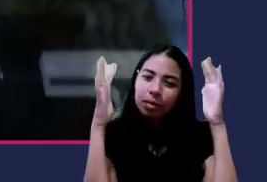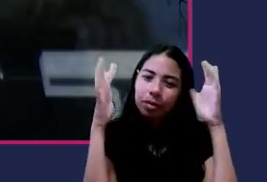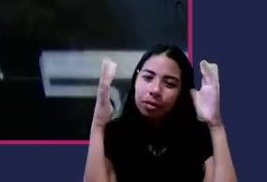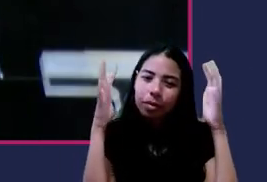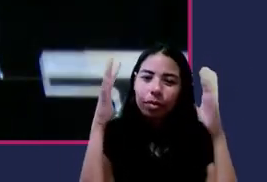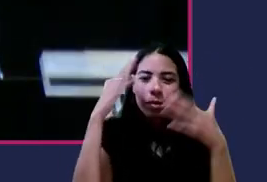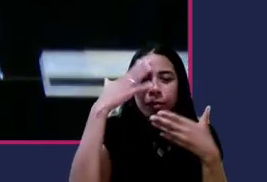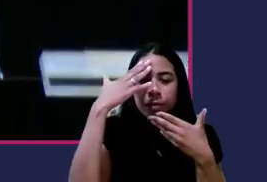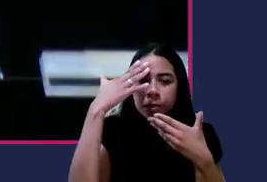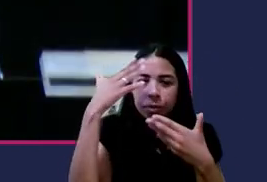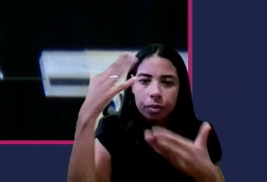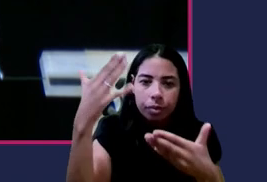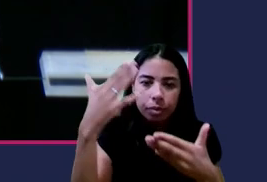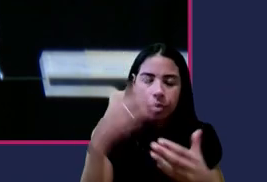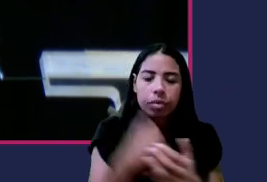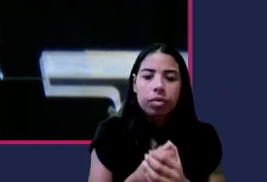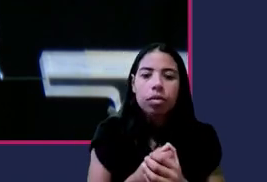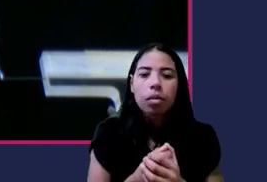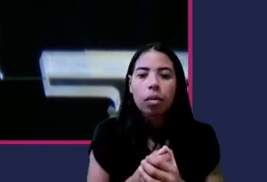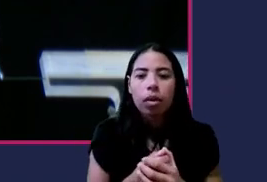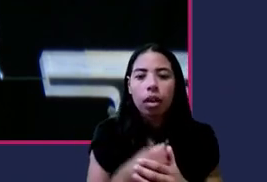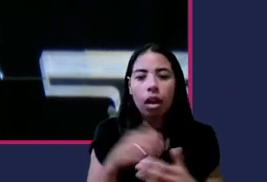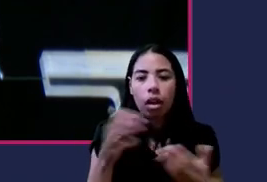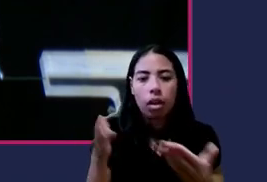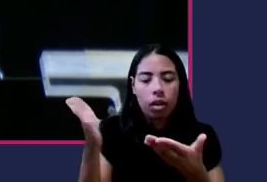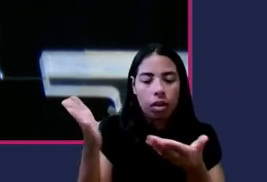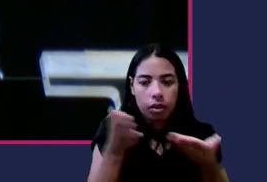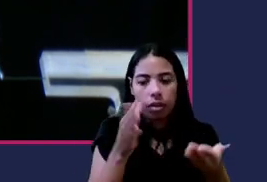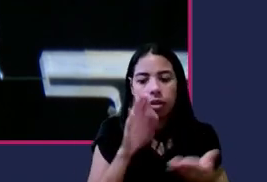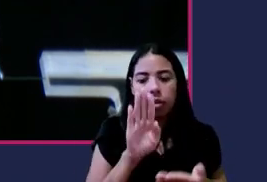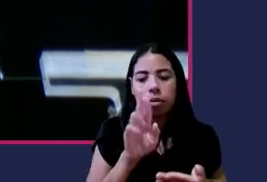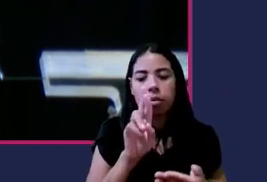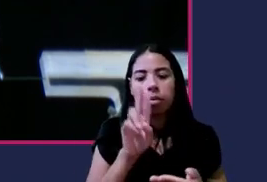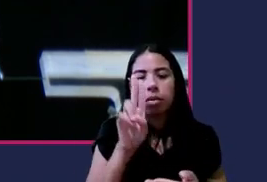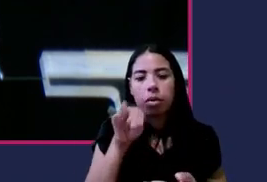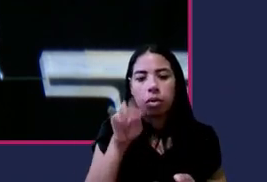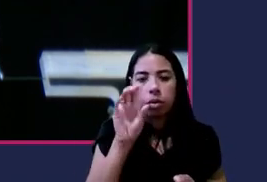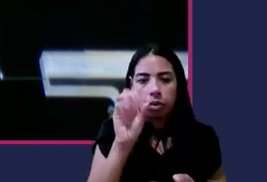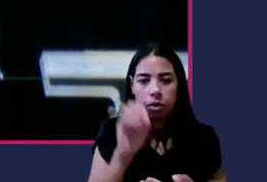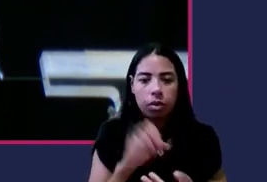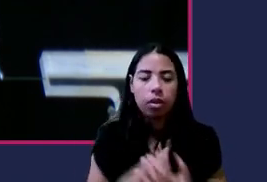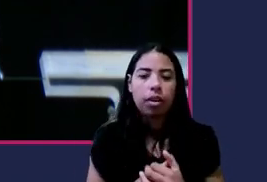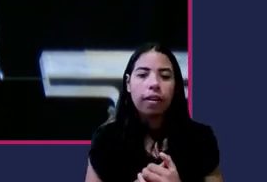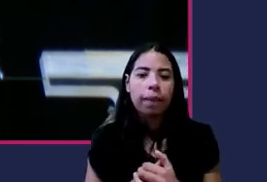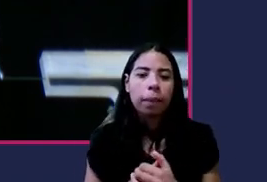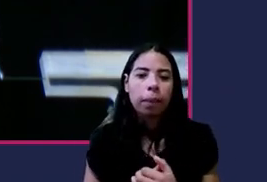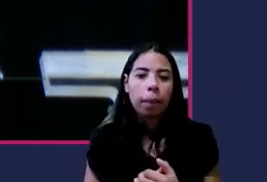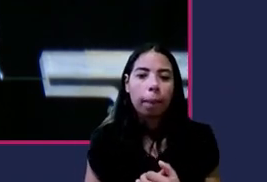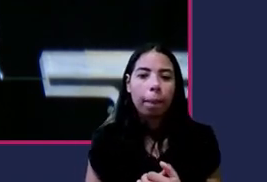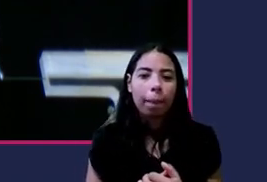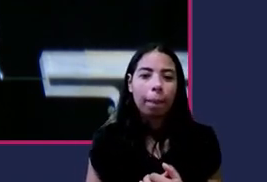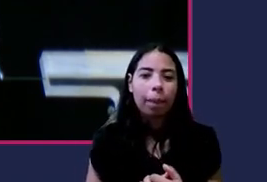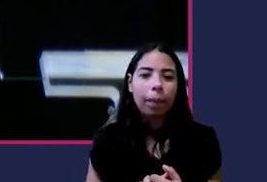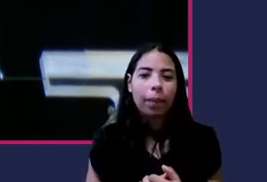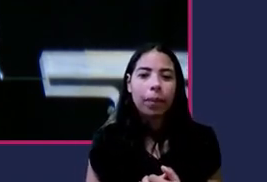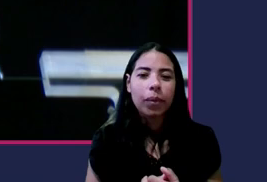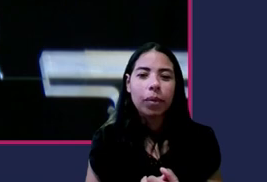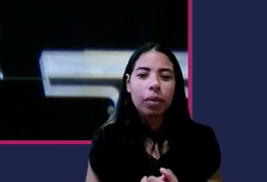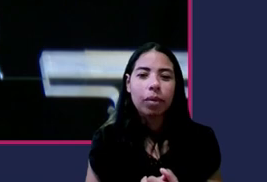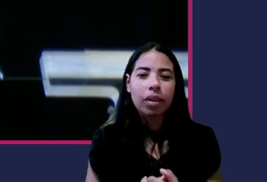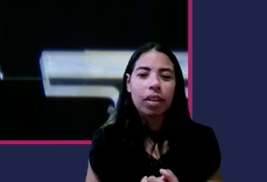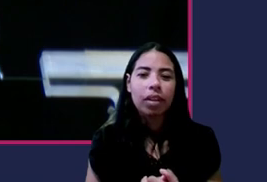you. Thank you, Maria Lúcia Amari. Bruno Zambelli, you have the floor. Oh,